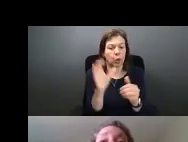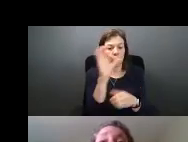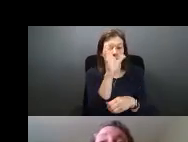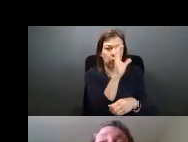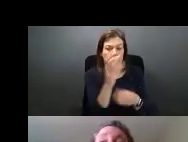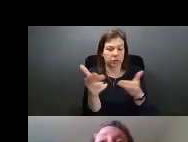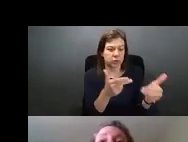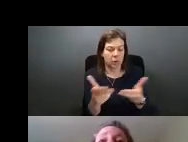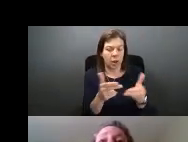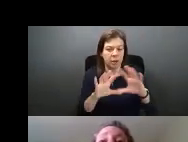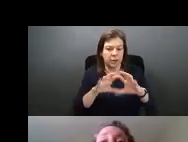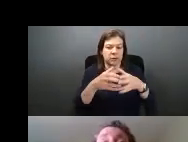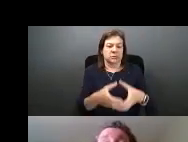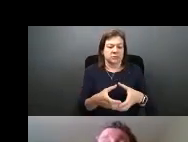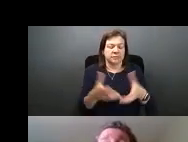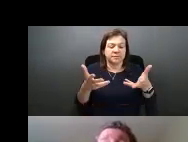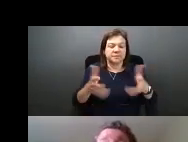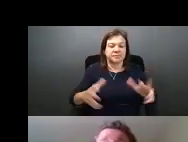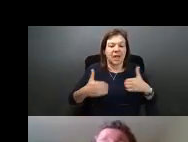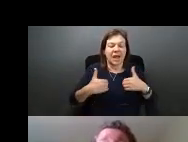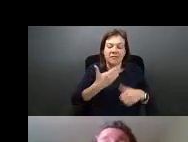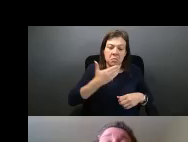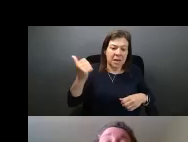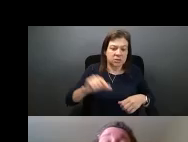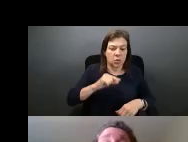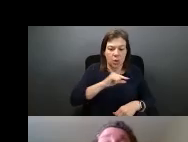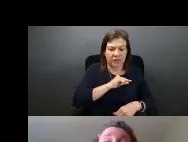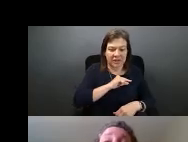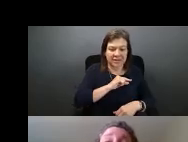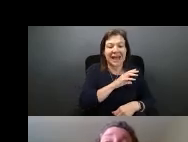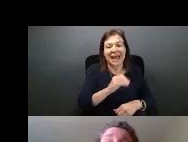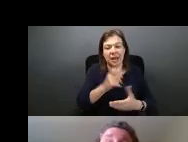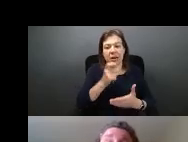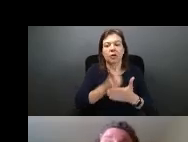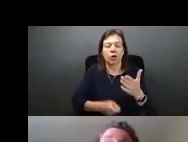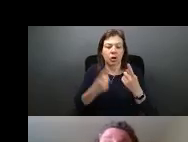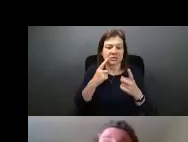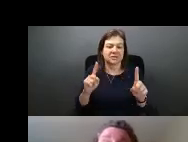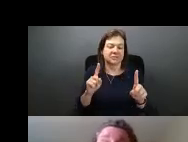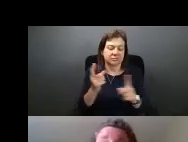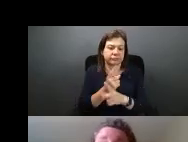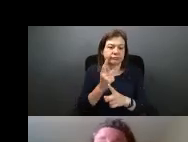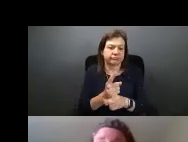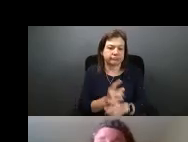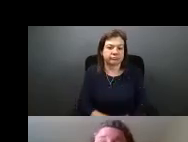hire organizations that have the best qualifications and are cost effective.